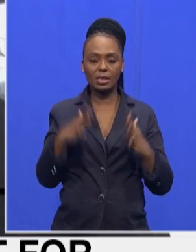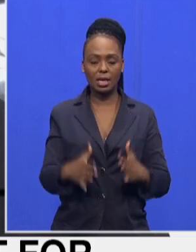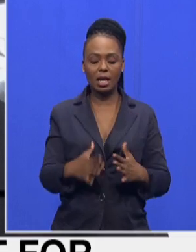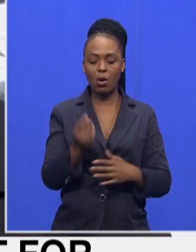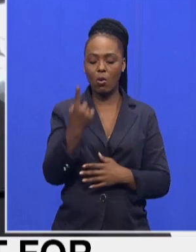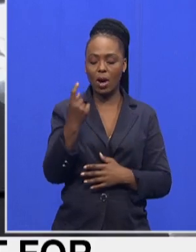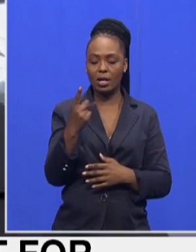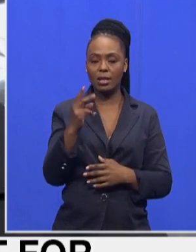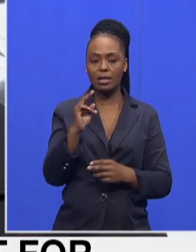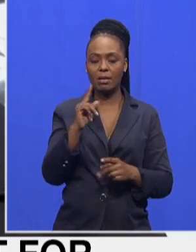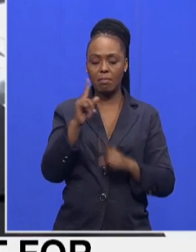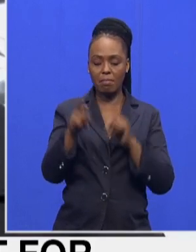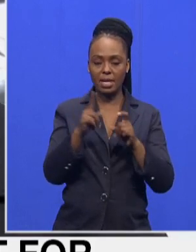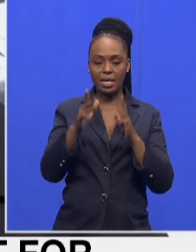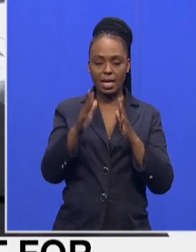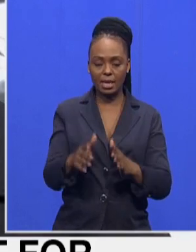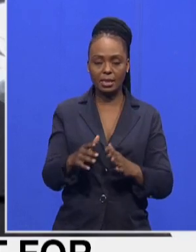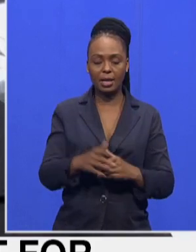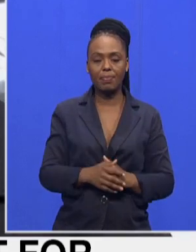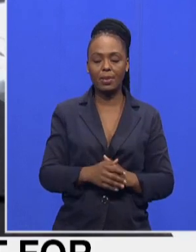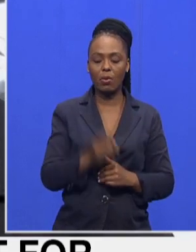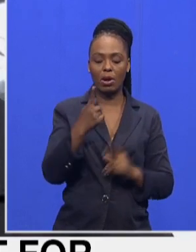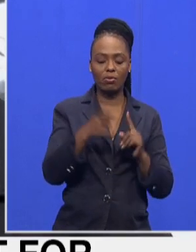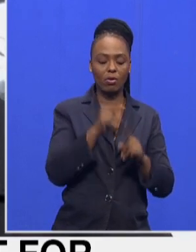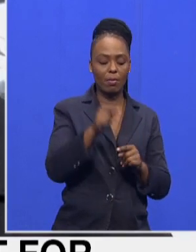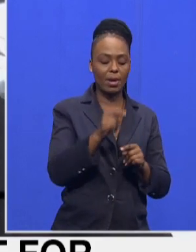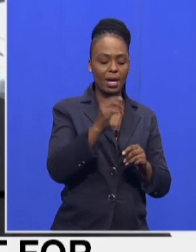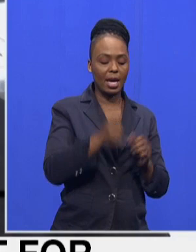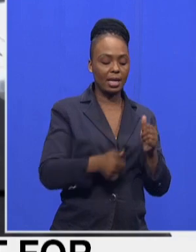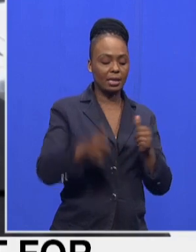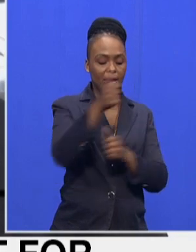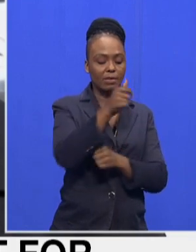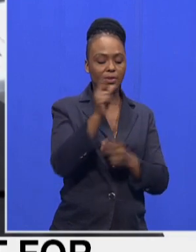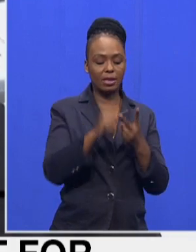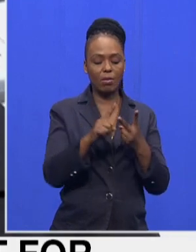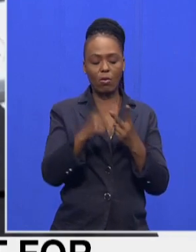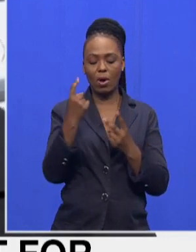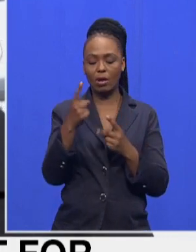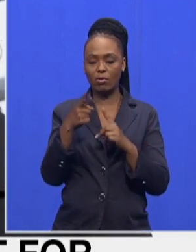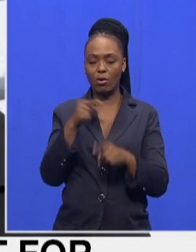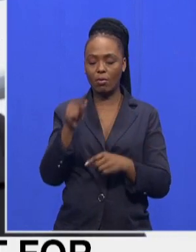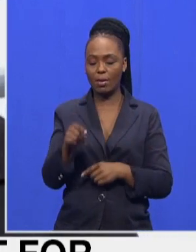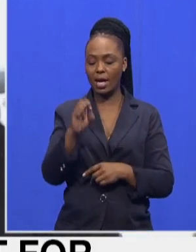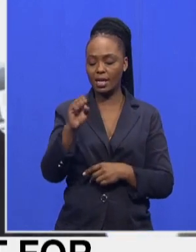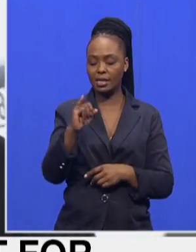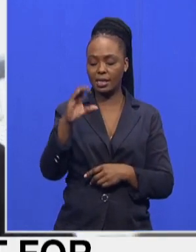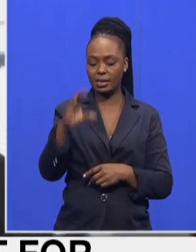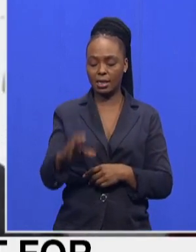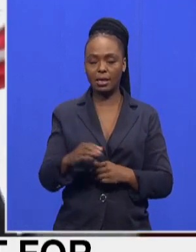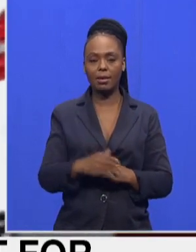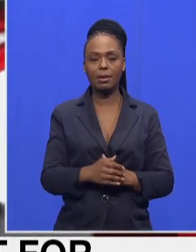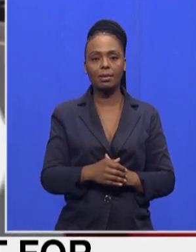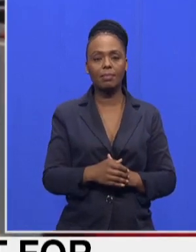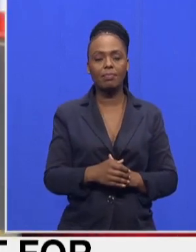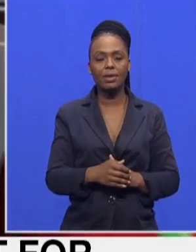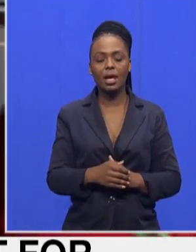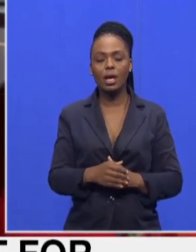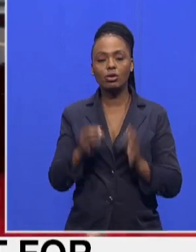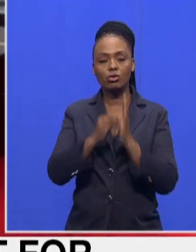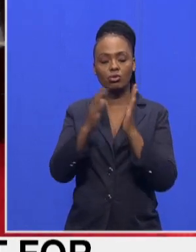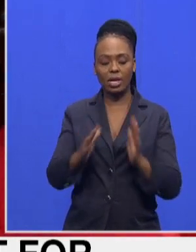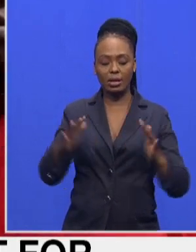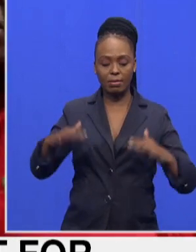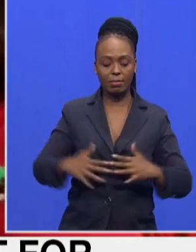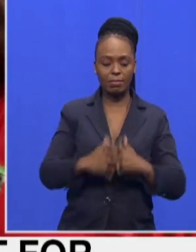from the executive side and one mediator from the SRC. There are also other students in solidarity. We do have also